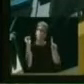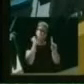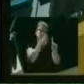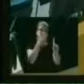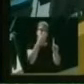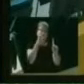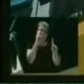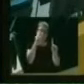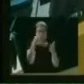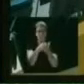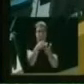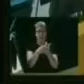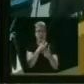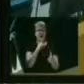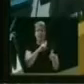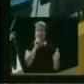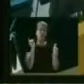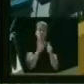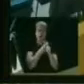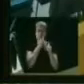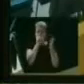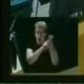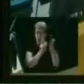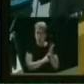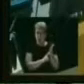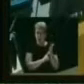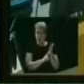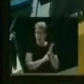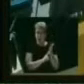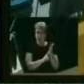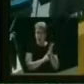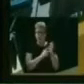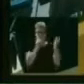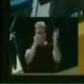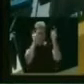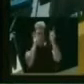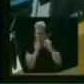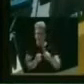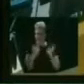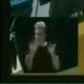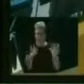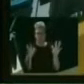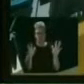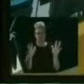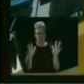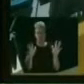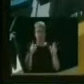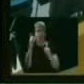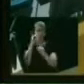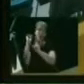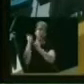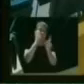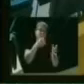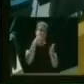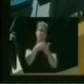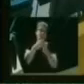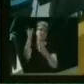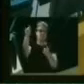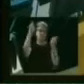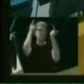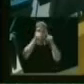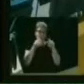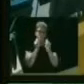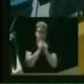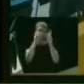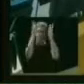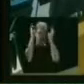money. The original contract has been totally revised, and the grantor is in total agreement with all the